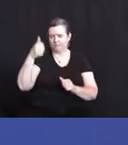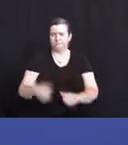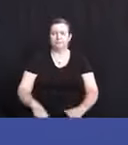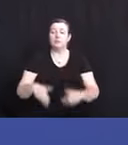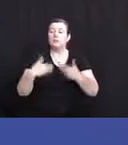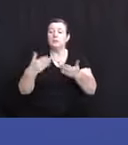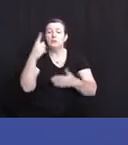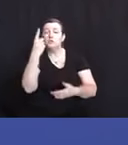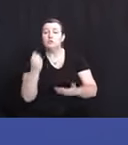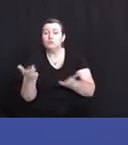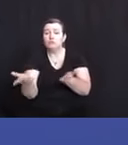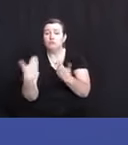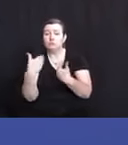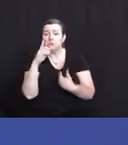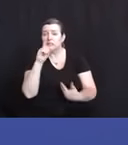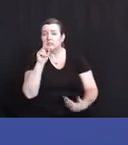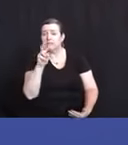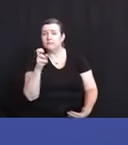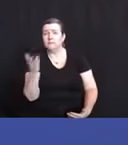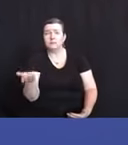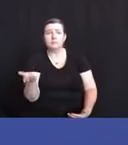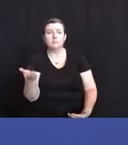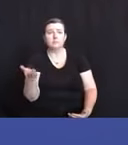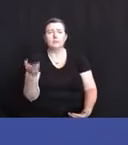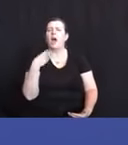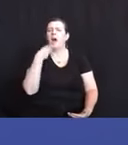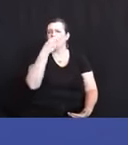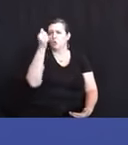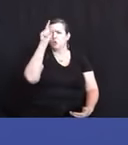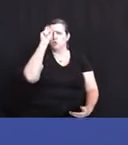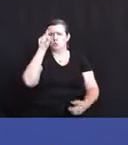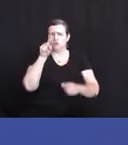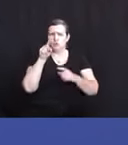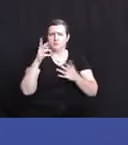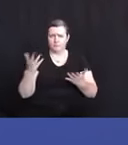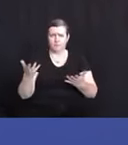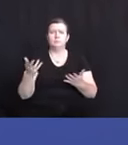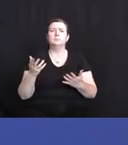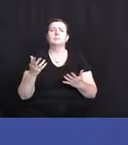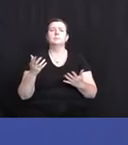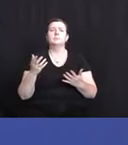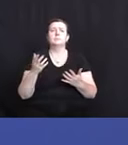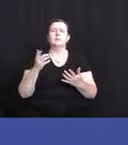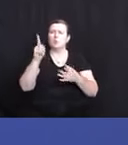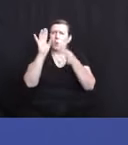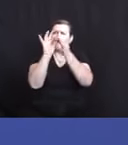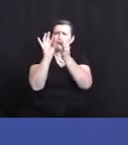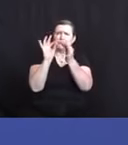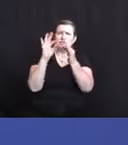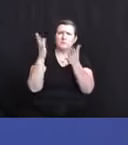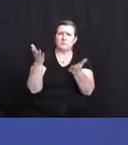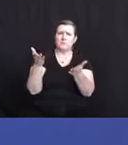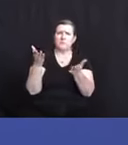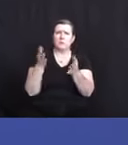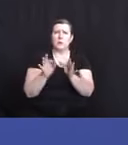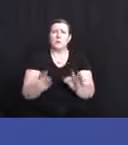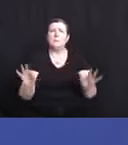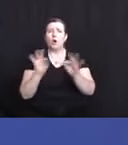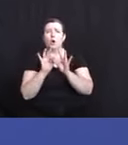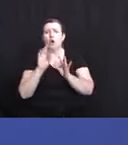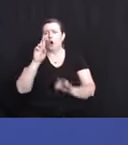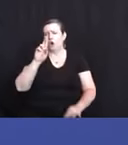Hi. So a couple of questions. First one is you mentioned today how important the rate of transmission